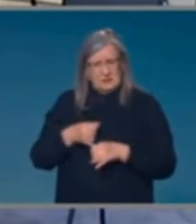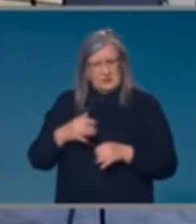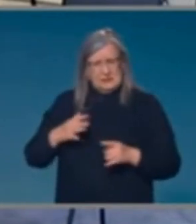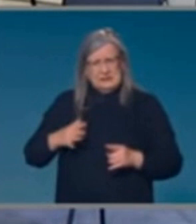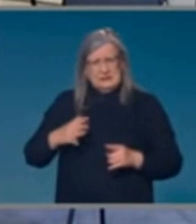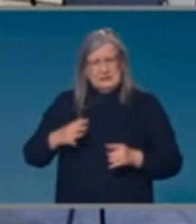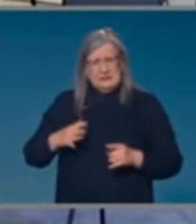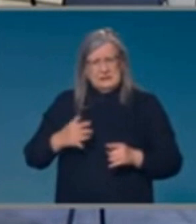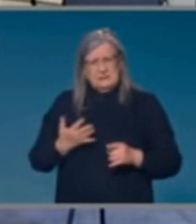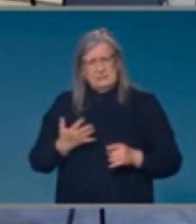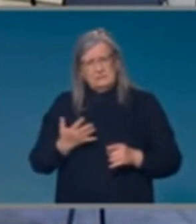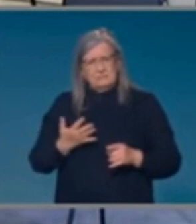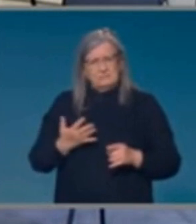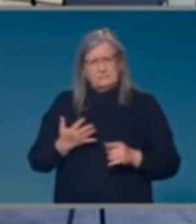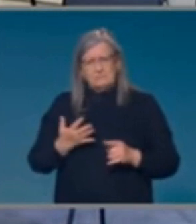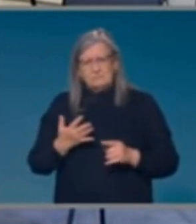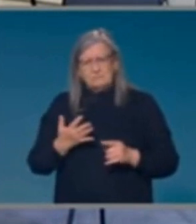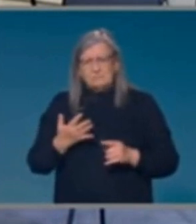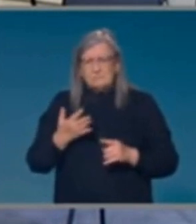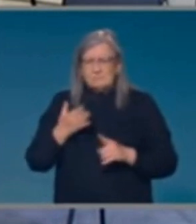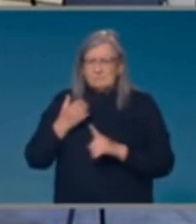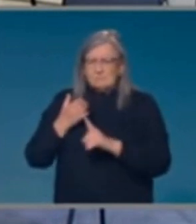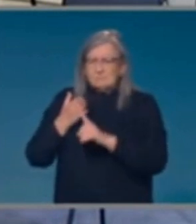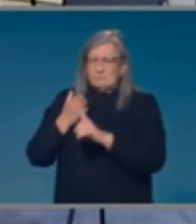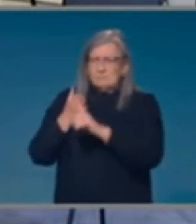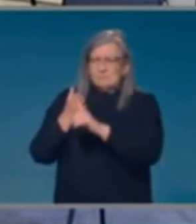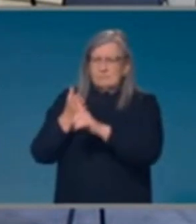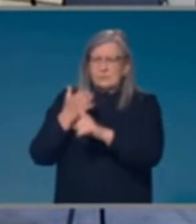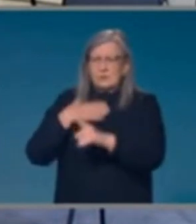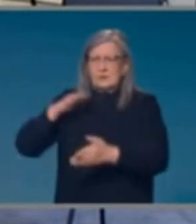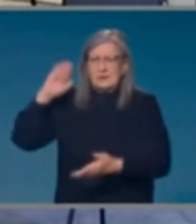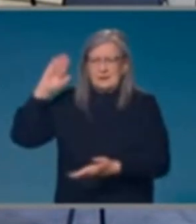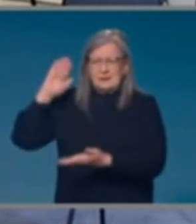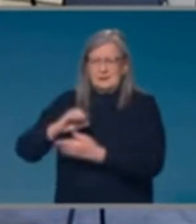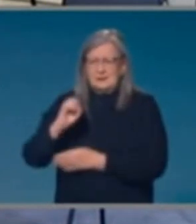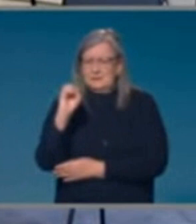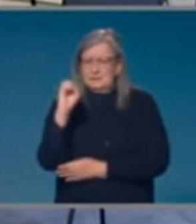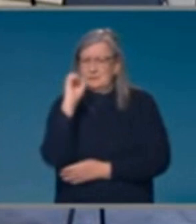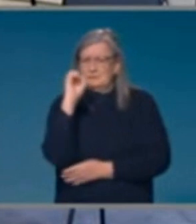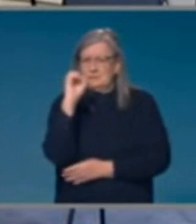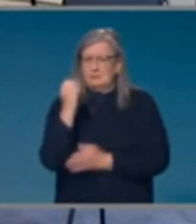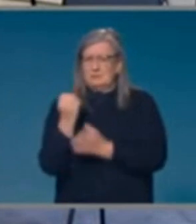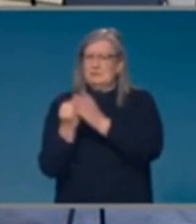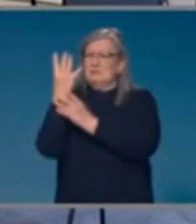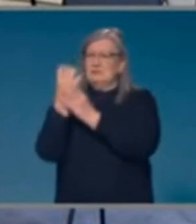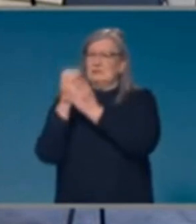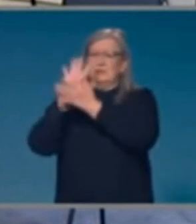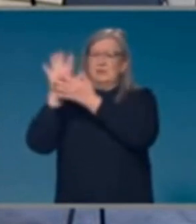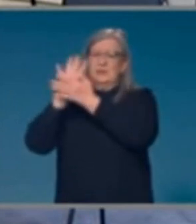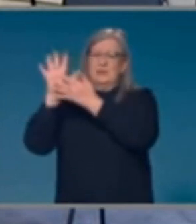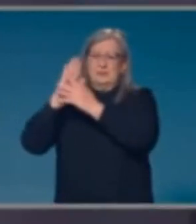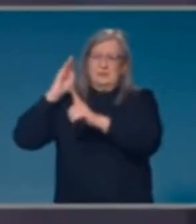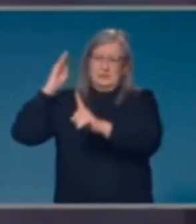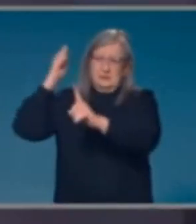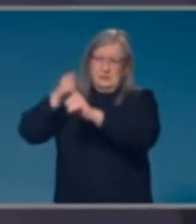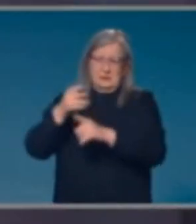zero emissions by 2050 to drive down greenhouse emissions as soon as possible? Well, I think the Minister's spoken to the